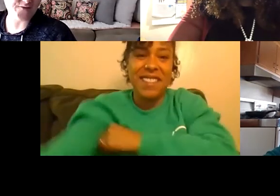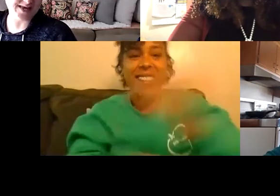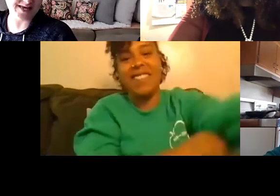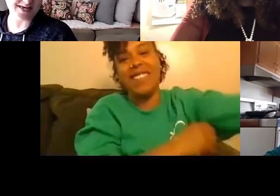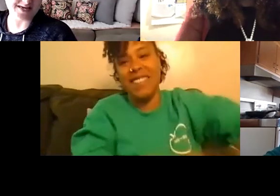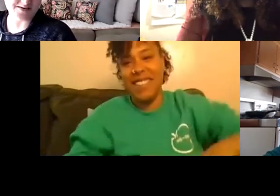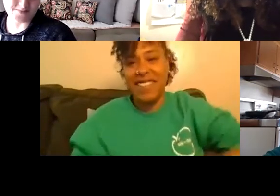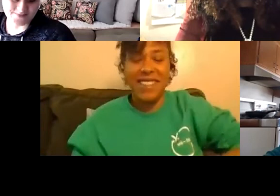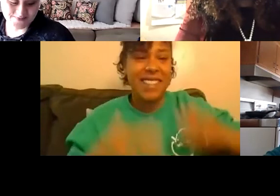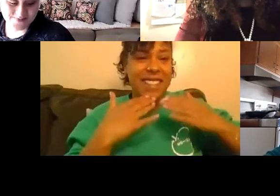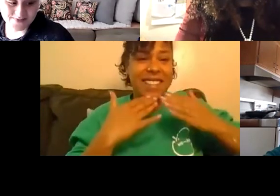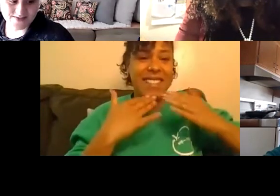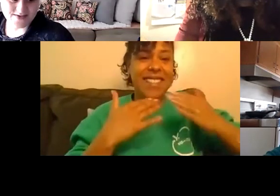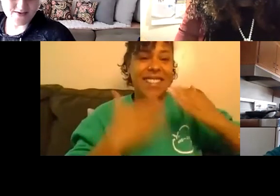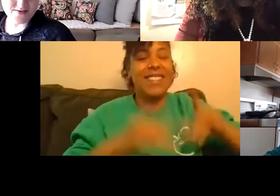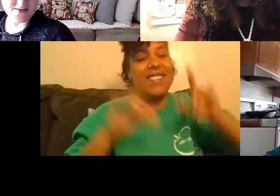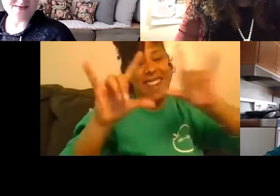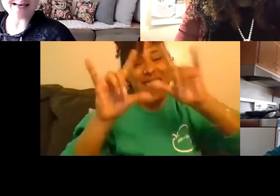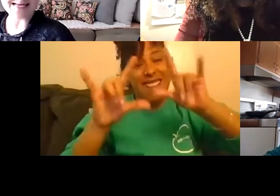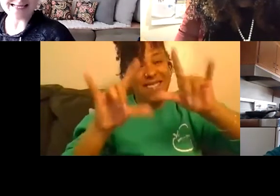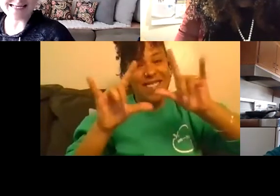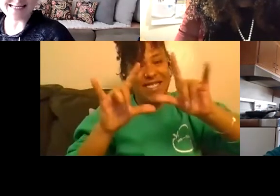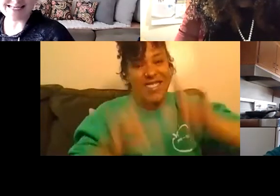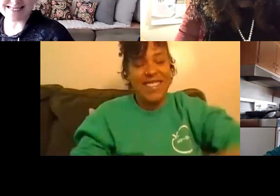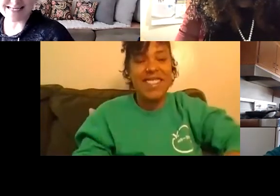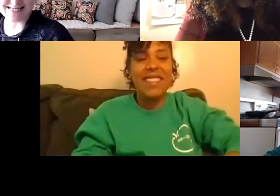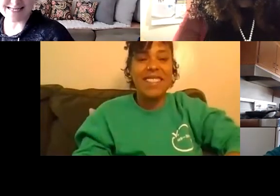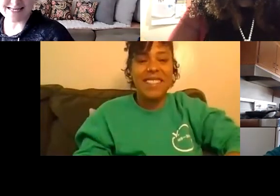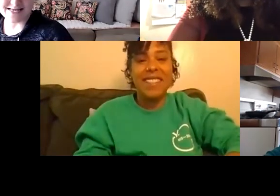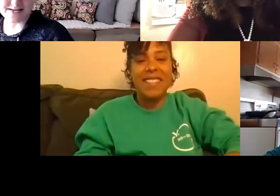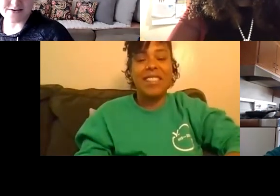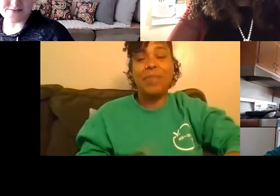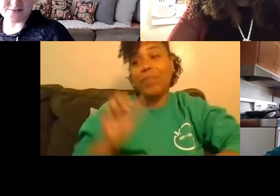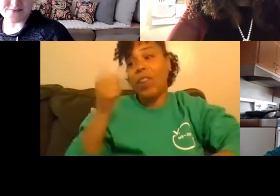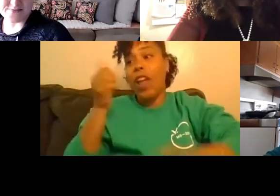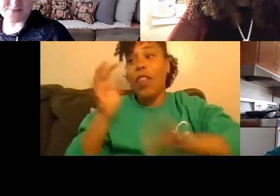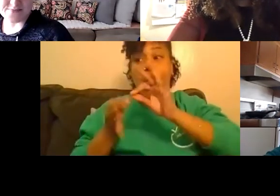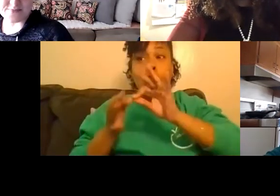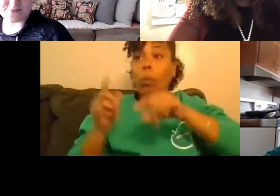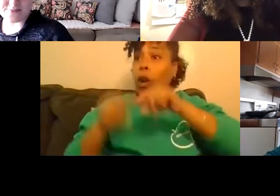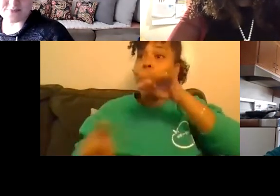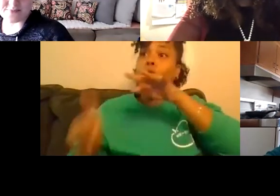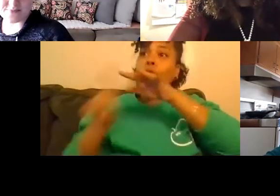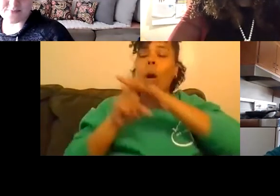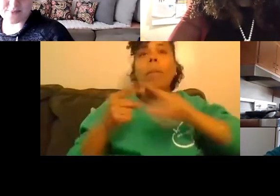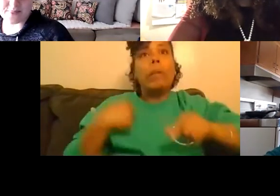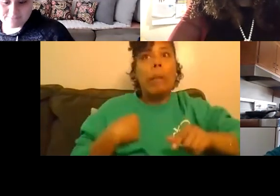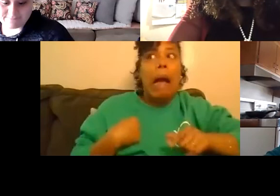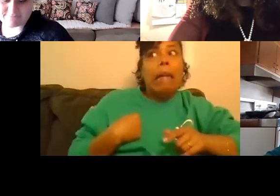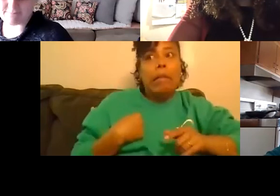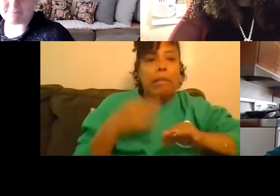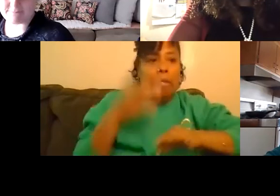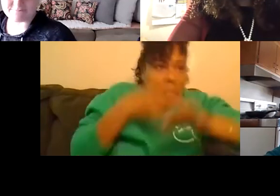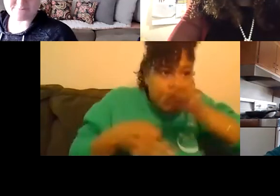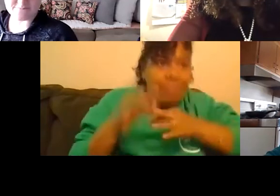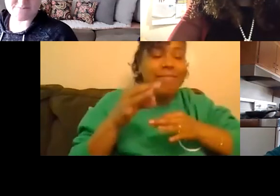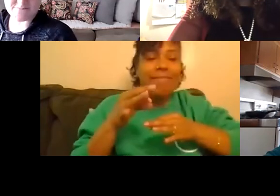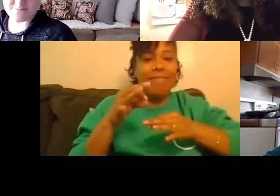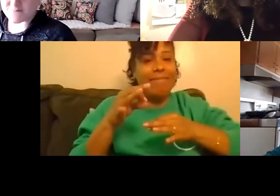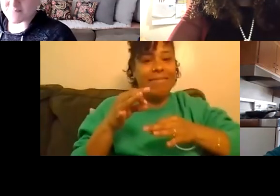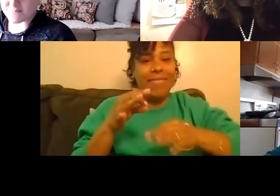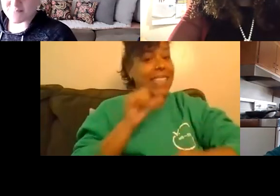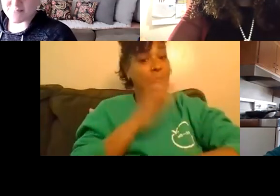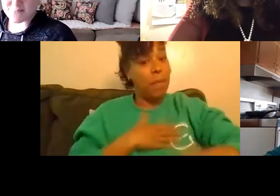you, Stephanie. We love you though. So that's good. Everybody be safe, be